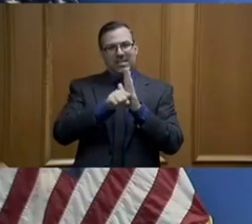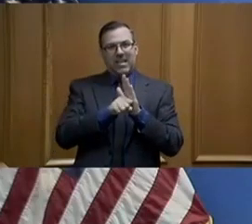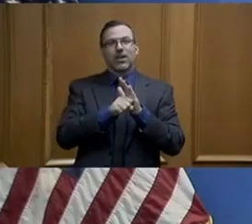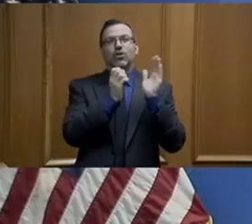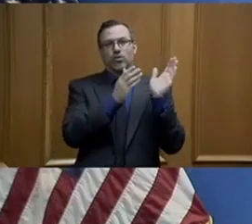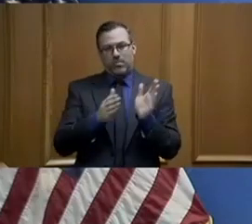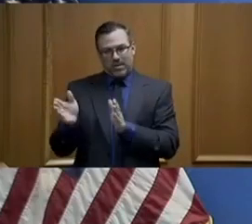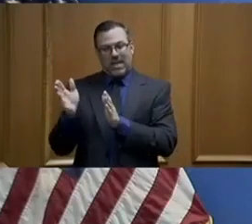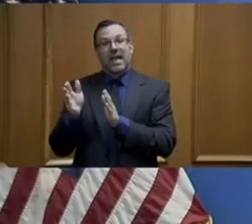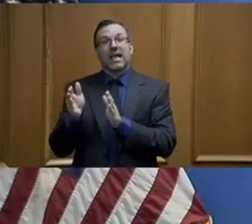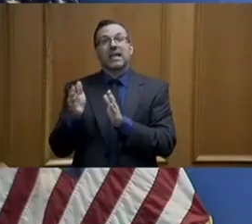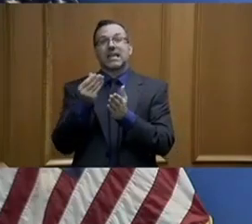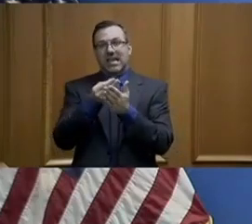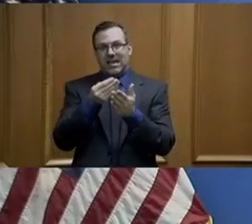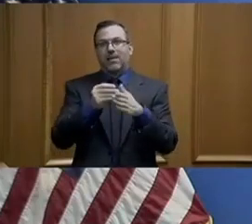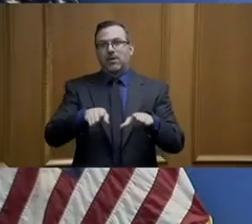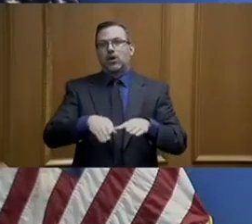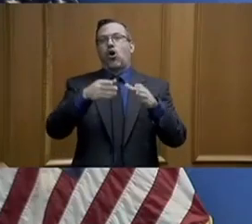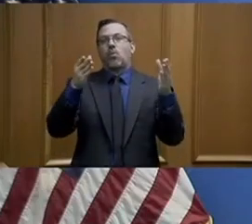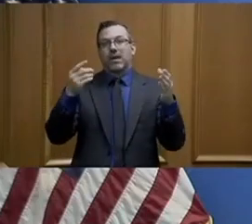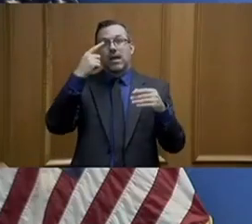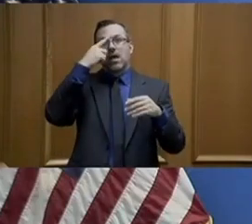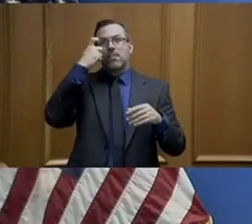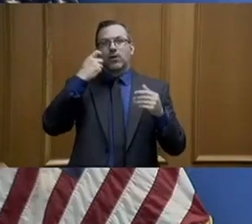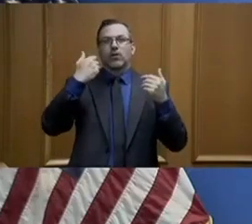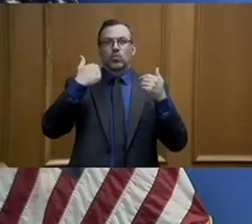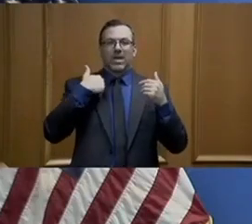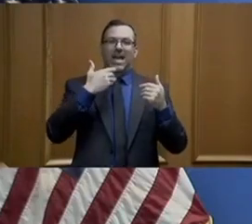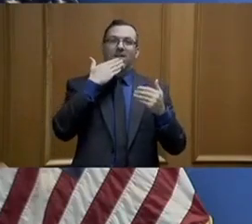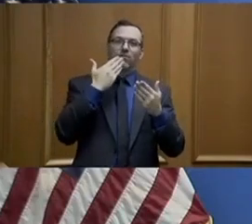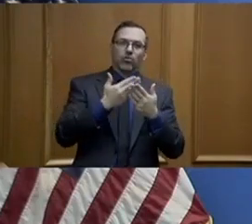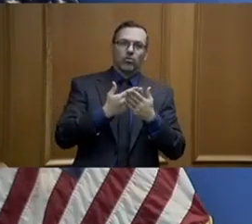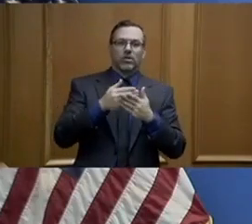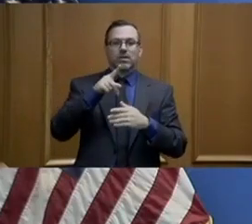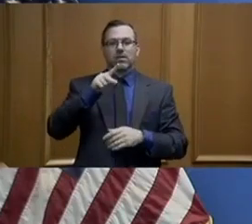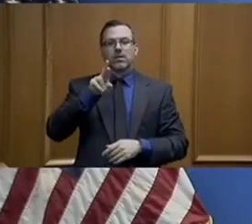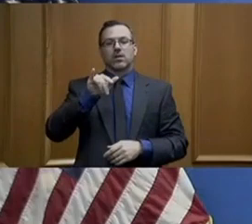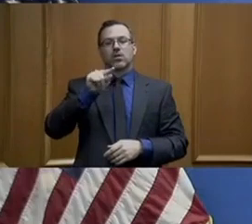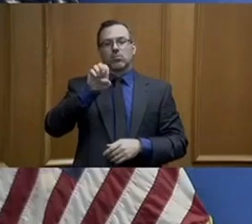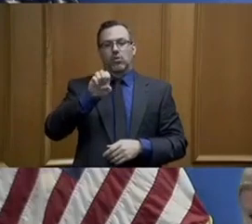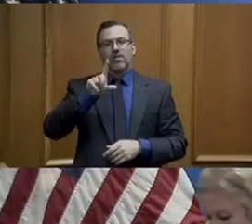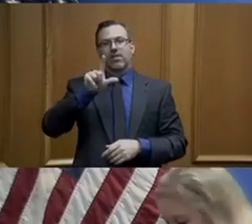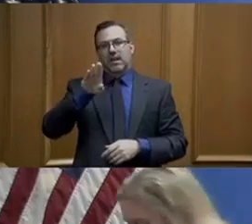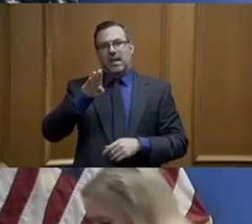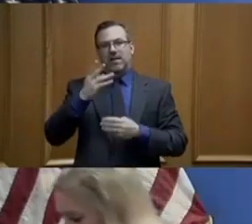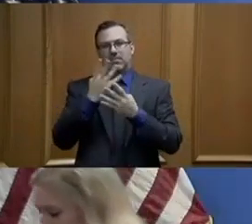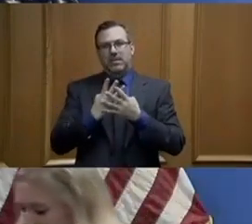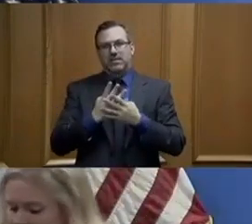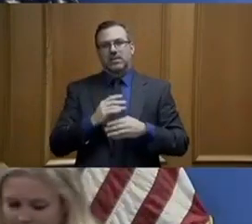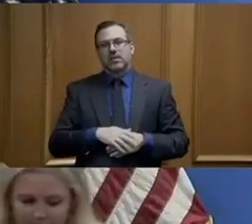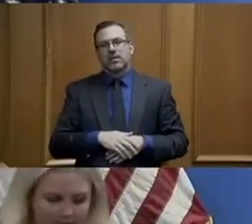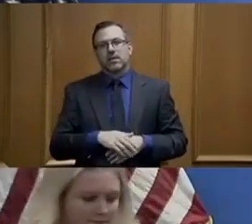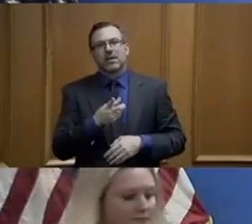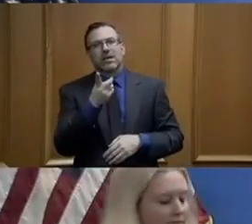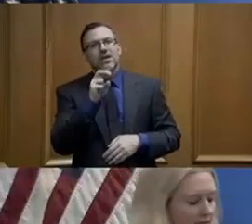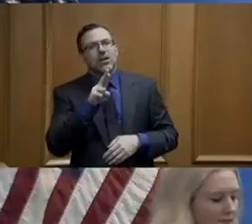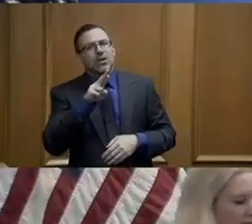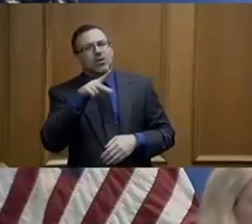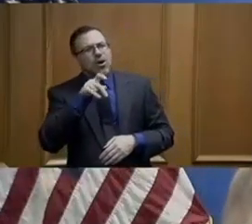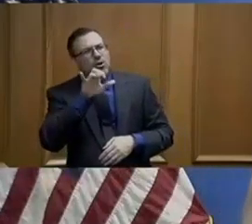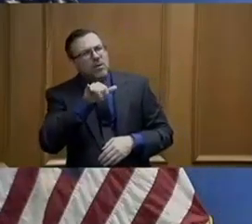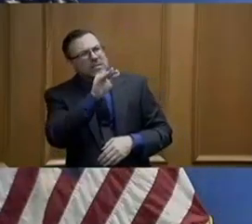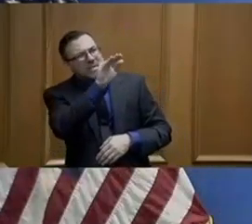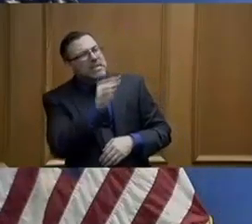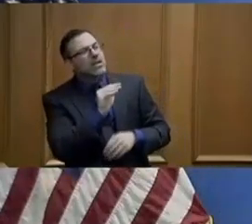reopening efforts because we have such good private lab testing capacity. Dr. Piercy, just one quick question.